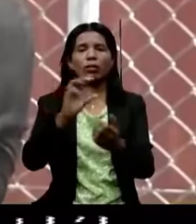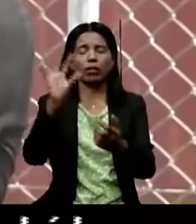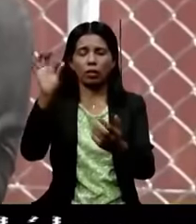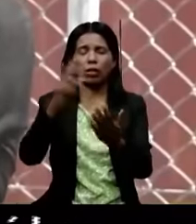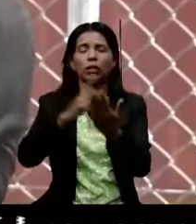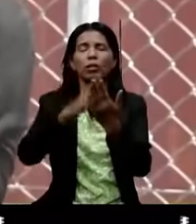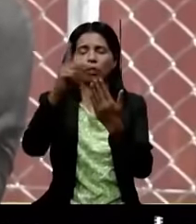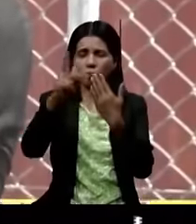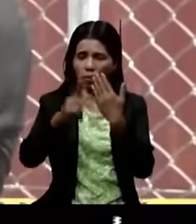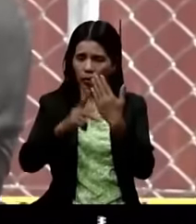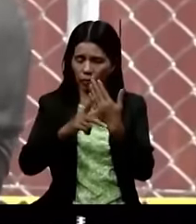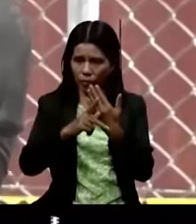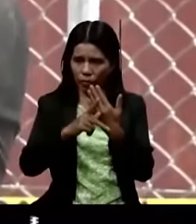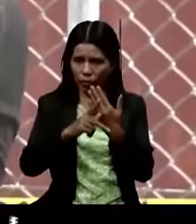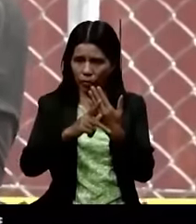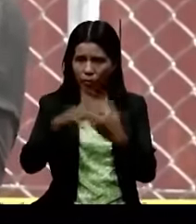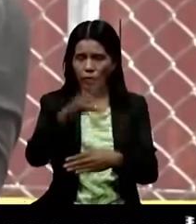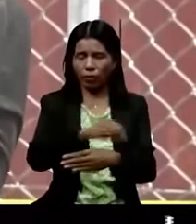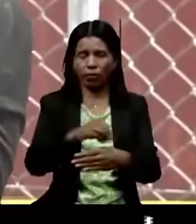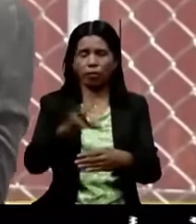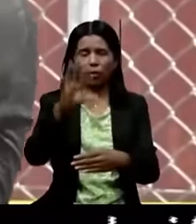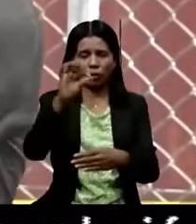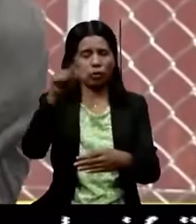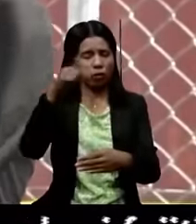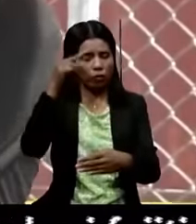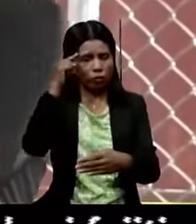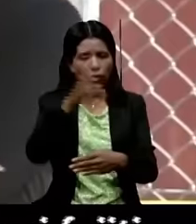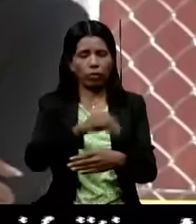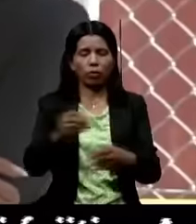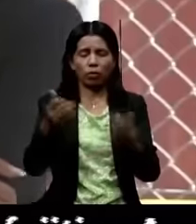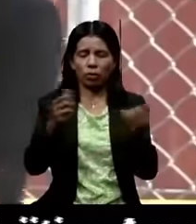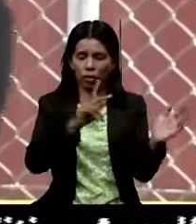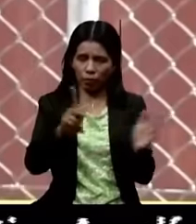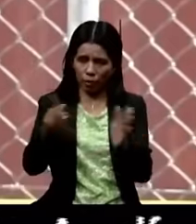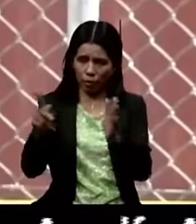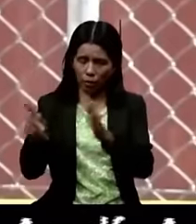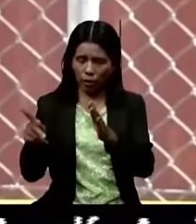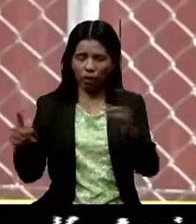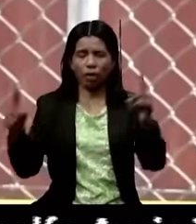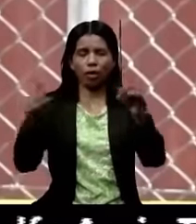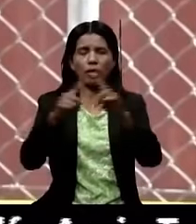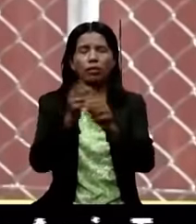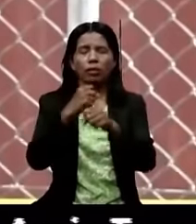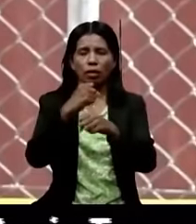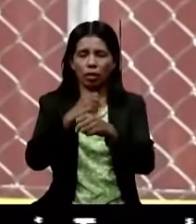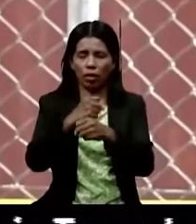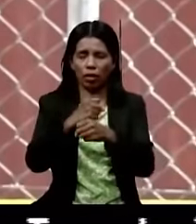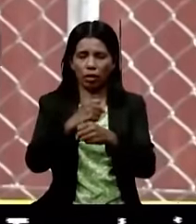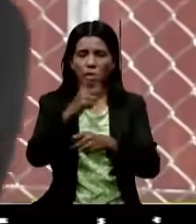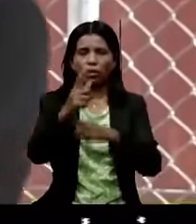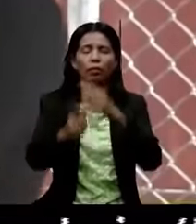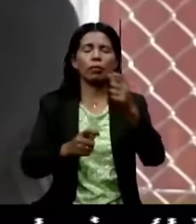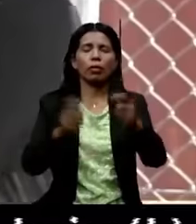of the 9th Constitutional Government outlined to build a diversified